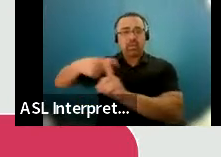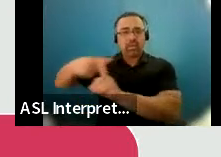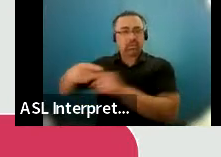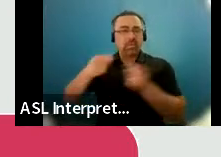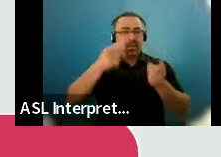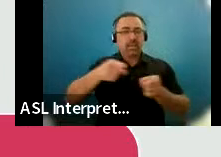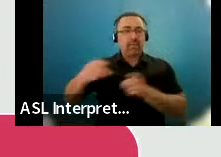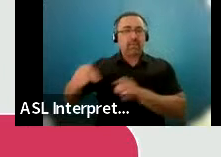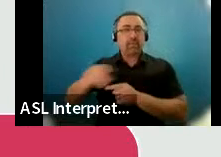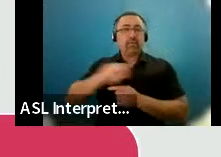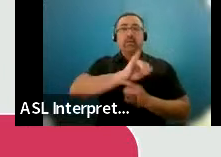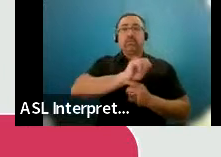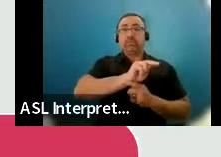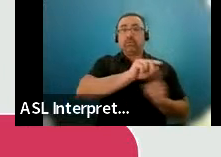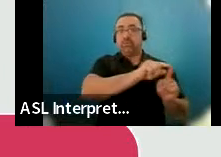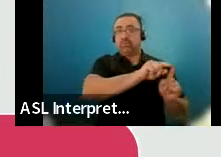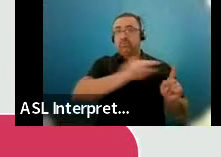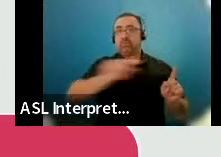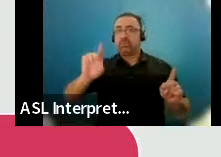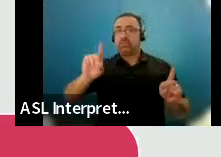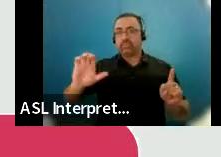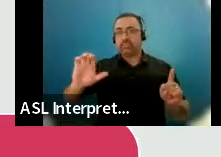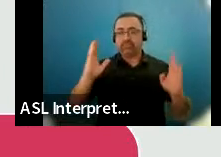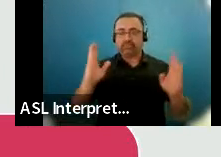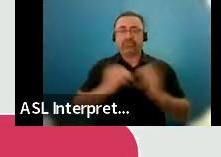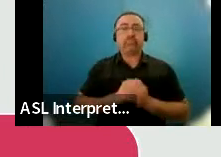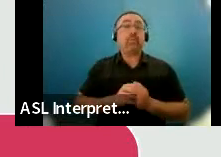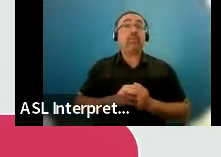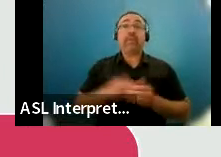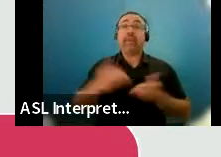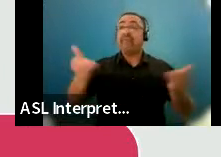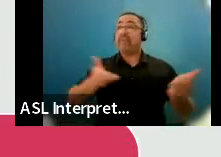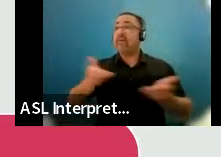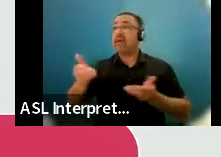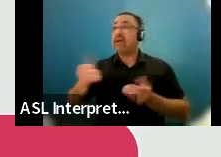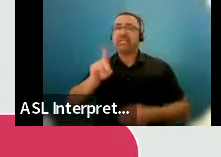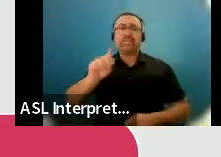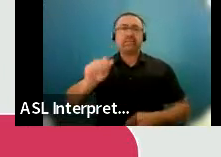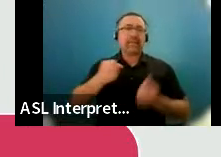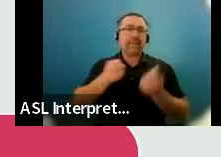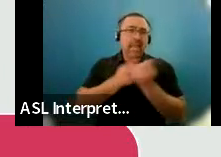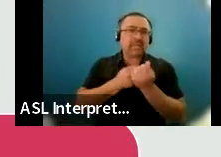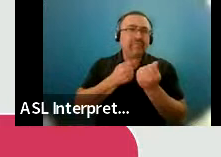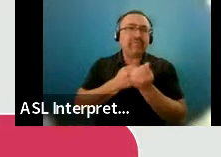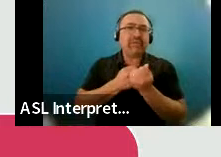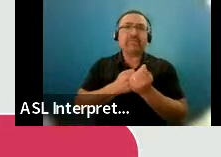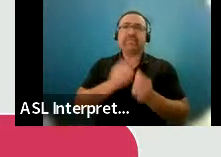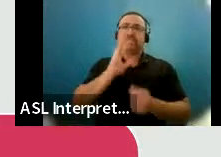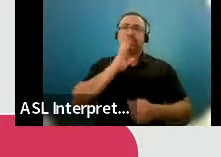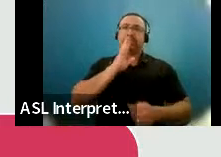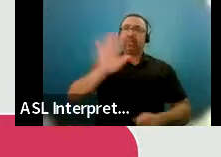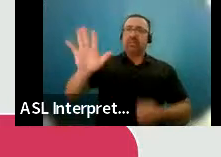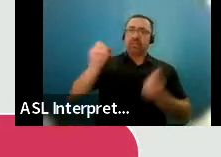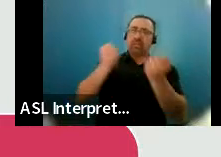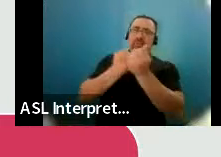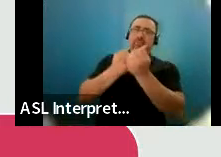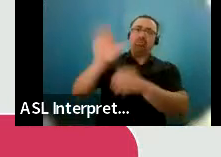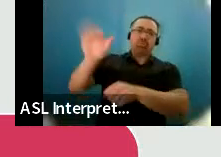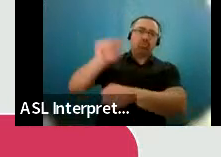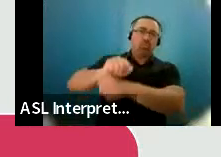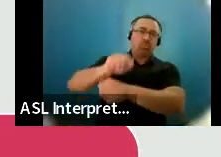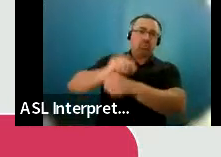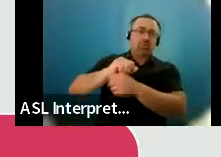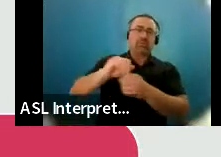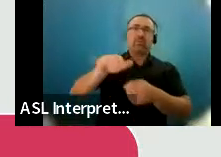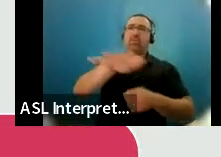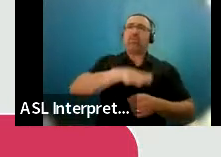we have from January through December. We invite disability activists to speak about their advocacy within the